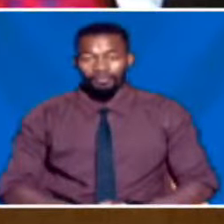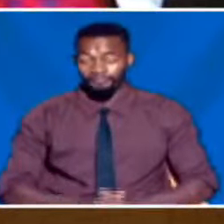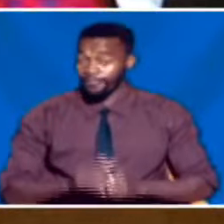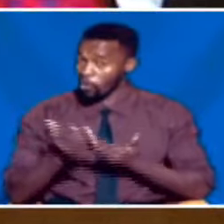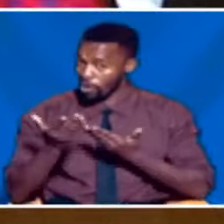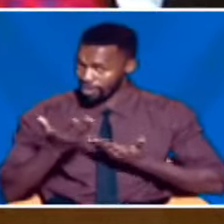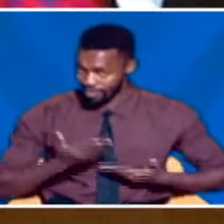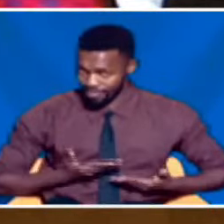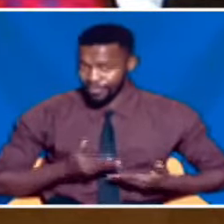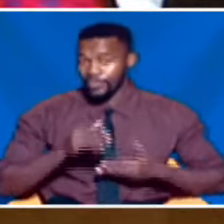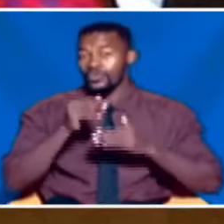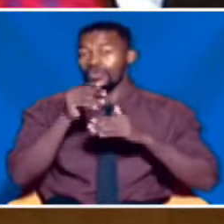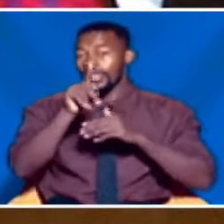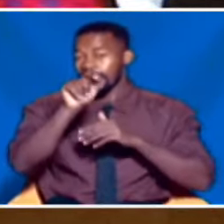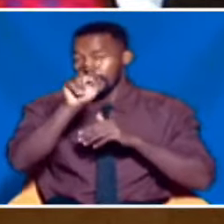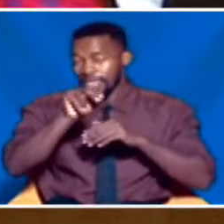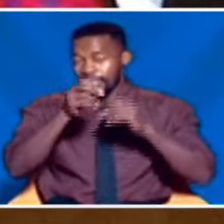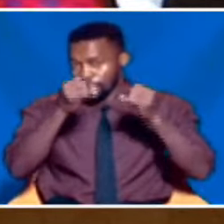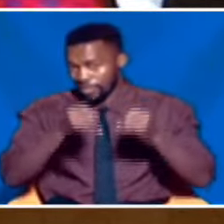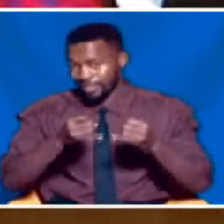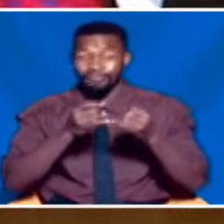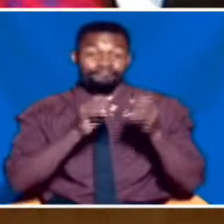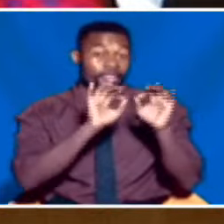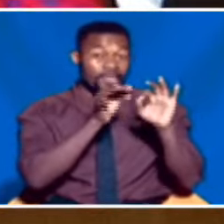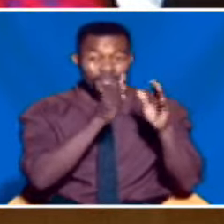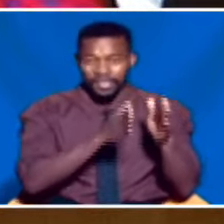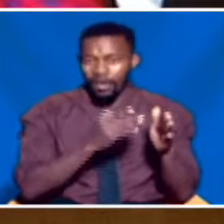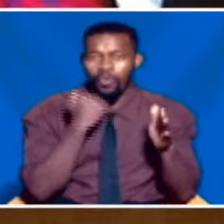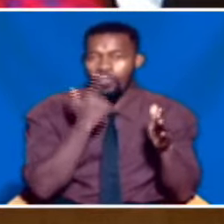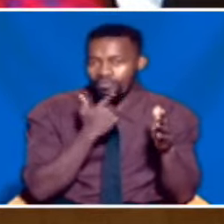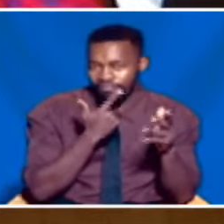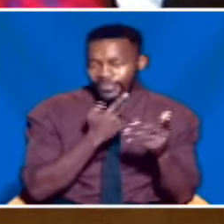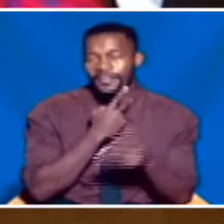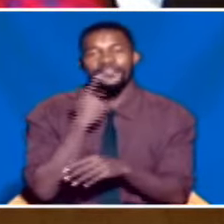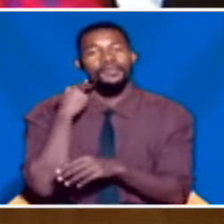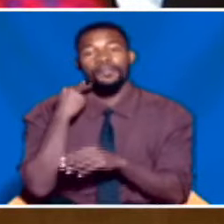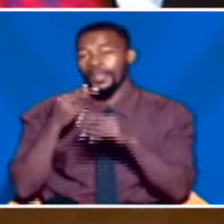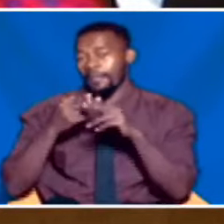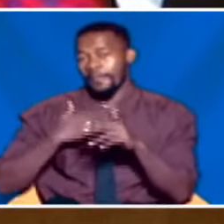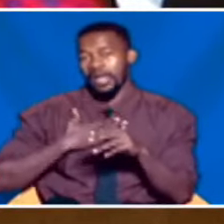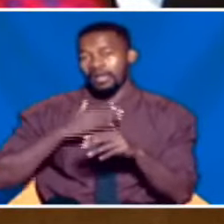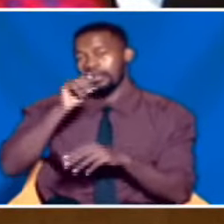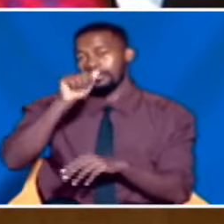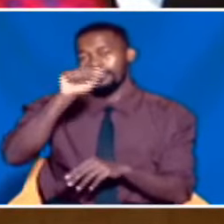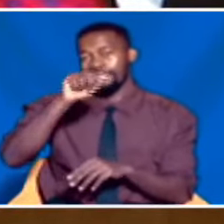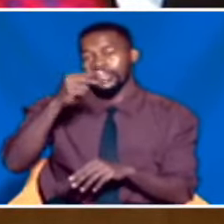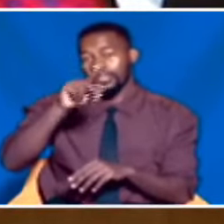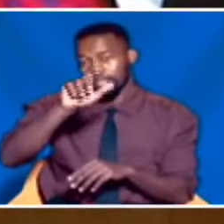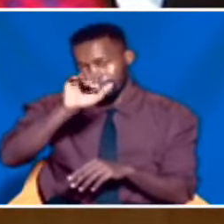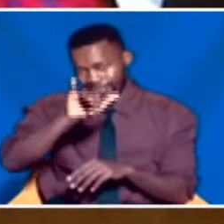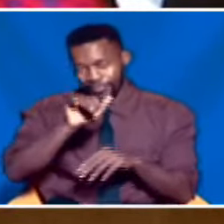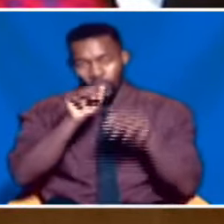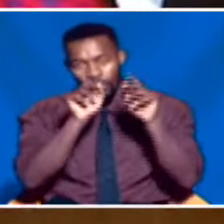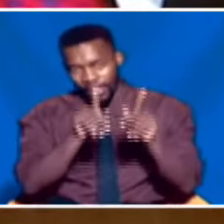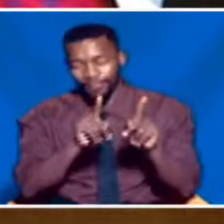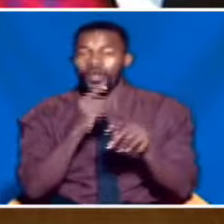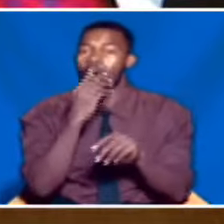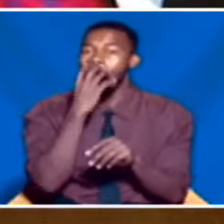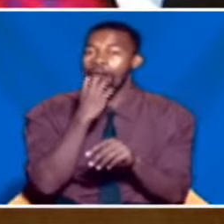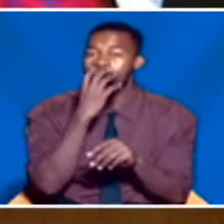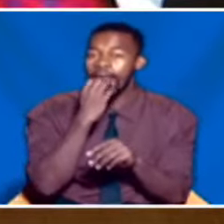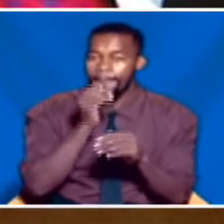Welcome to the broadcast. Our sign language interpreter is Philip Omondi, and I am Ashley Mazuri. ODM leader Raila Odinga is now